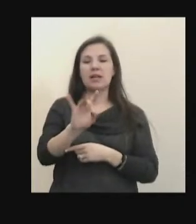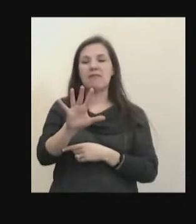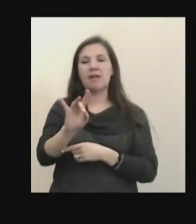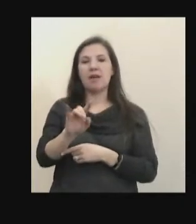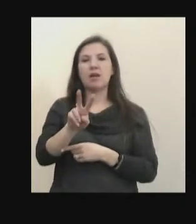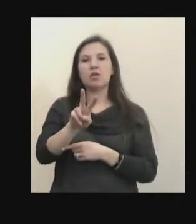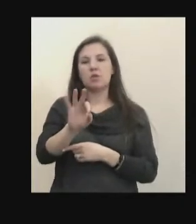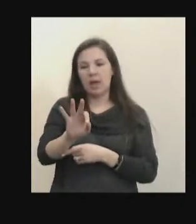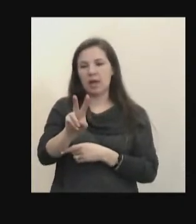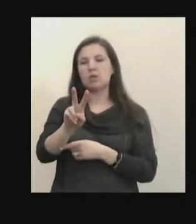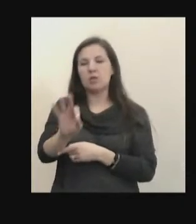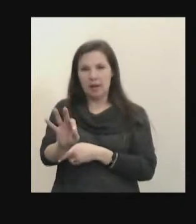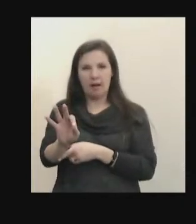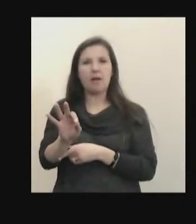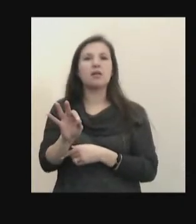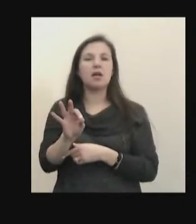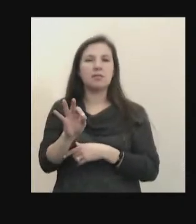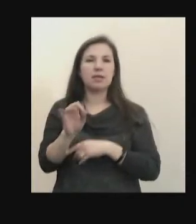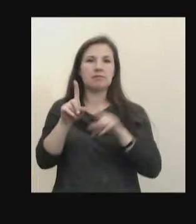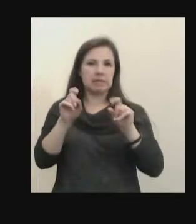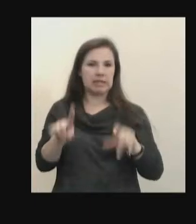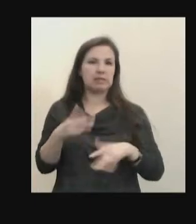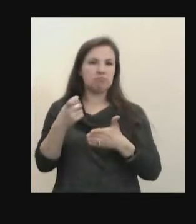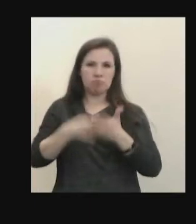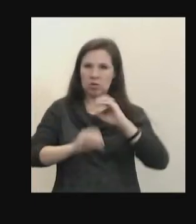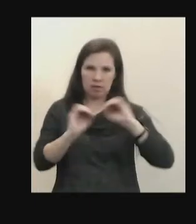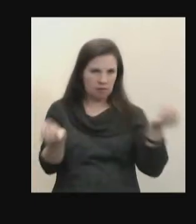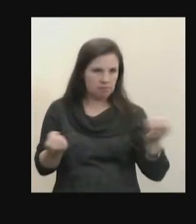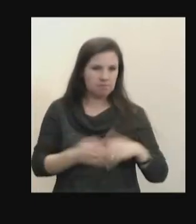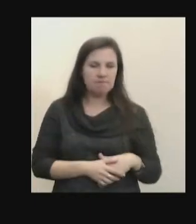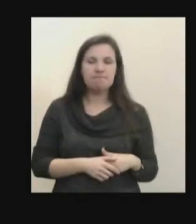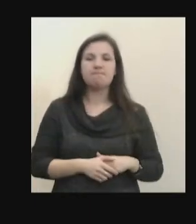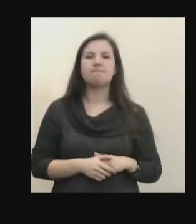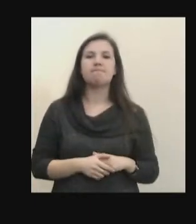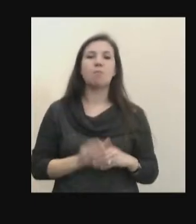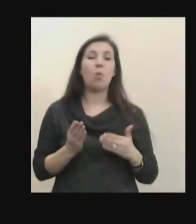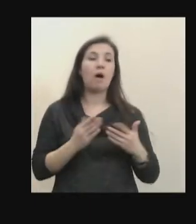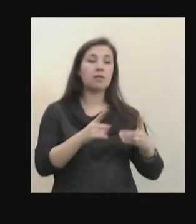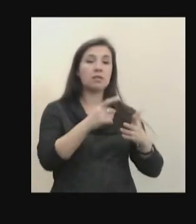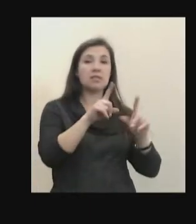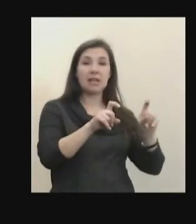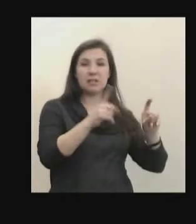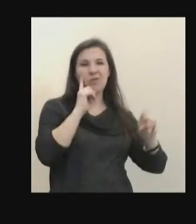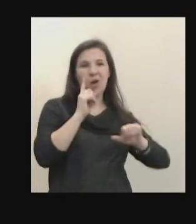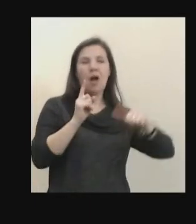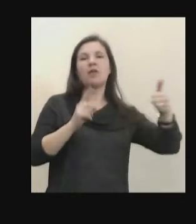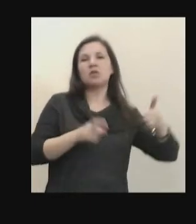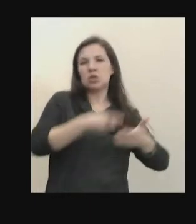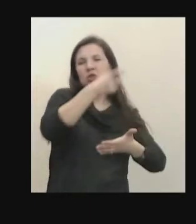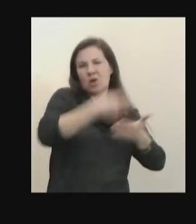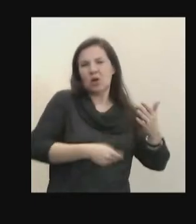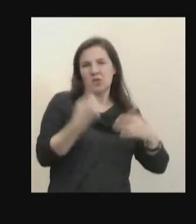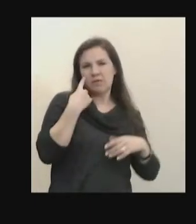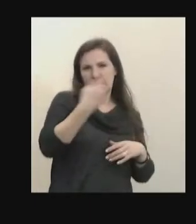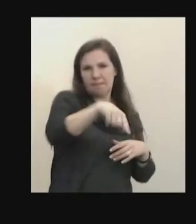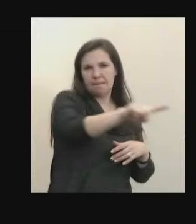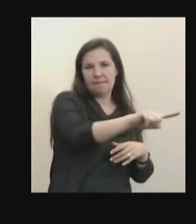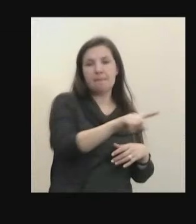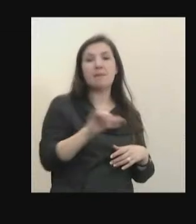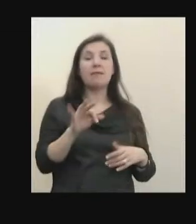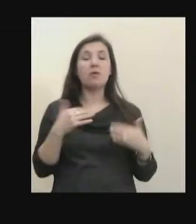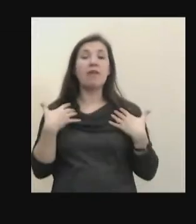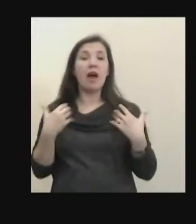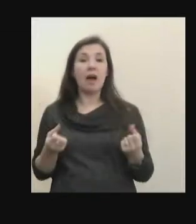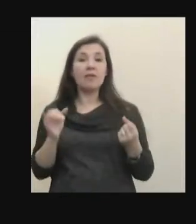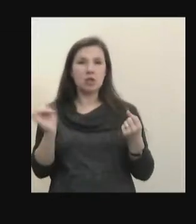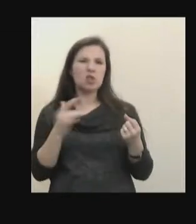716-858-2929, and we offer free testing to our residents. We do offer testing to others, but we do charge for that. If you have health insurance, that normally covers